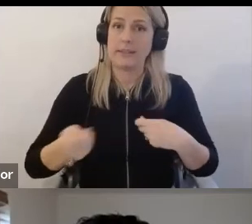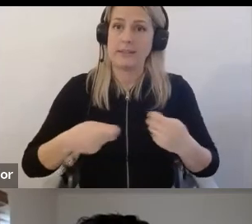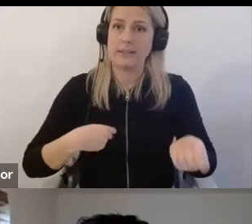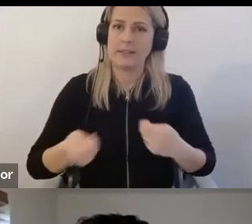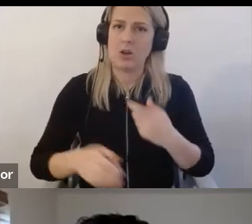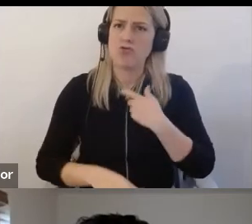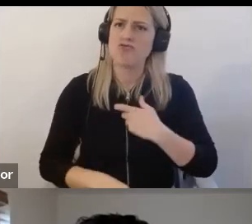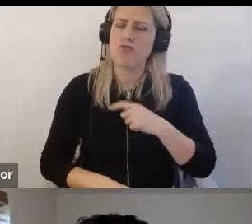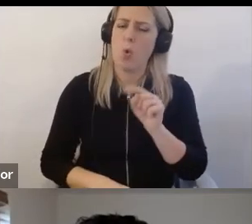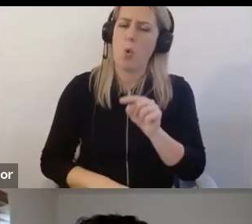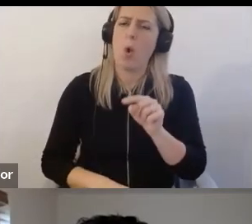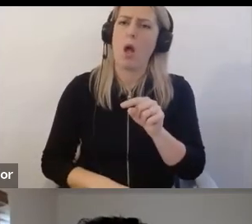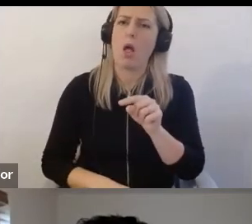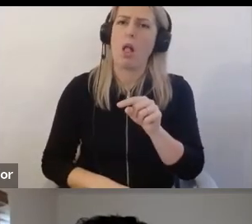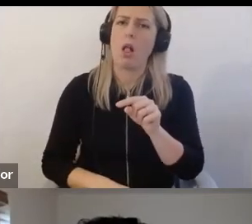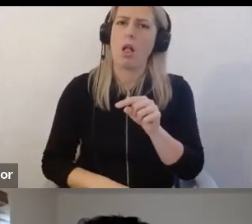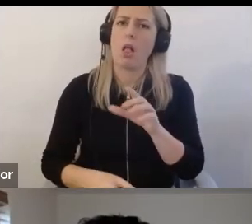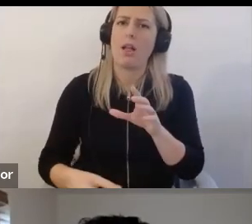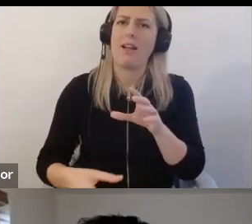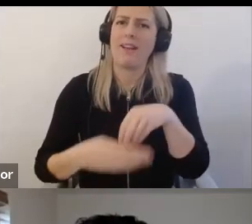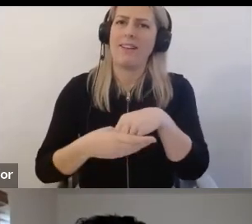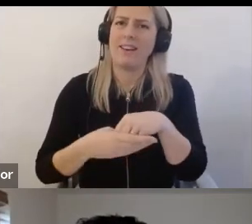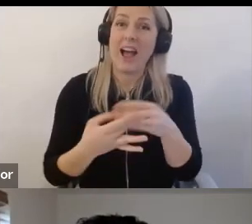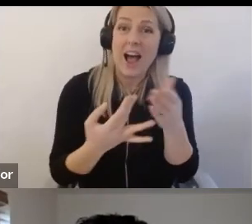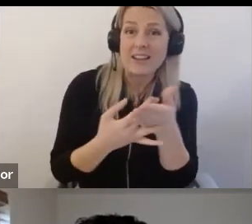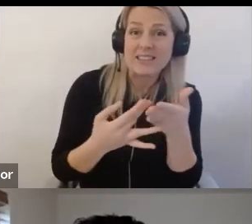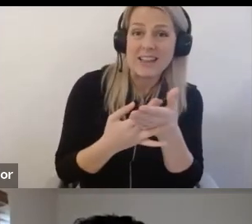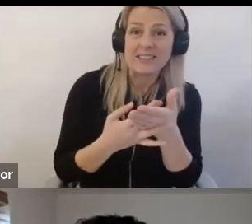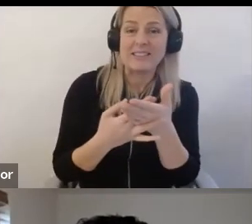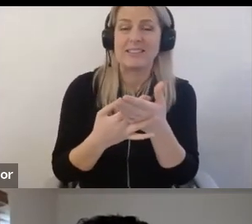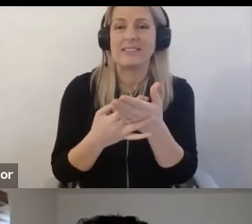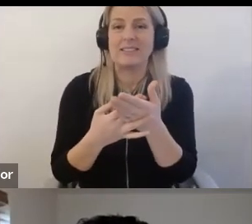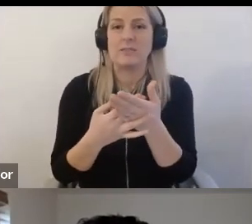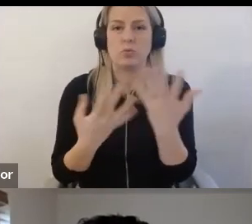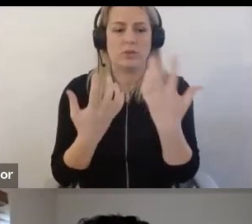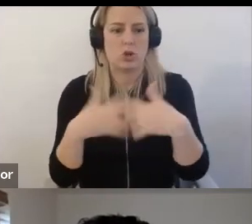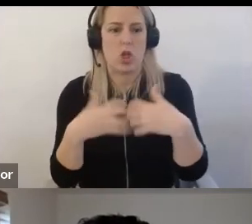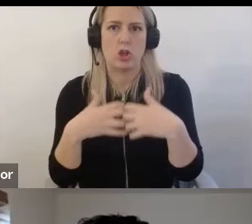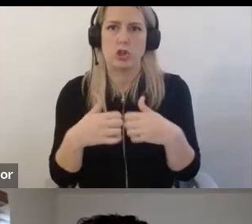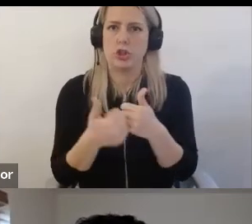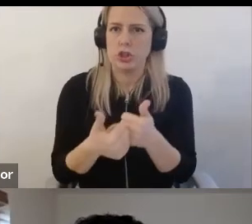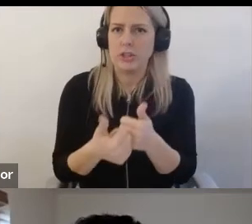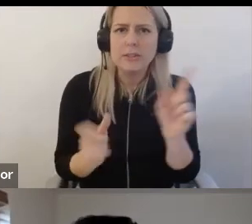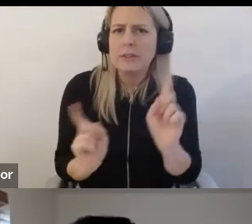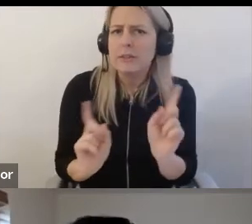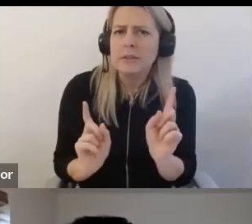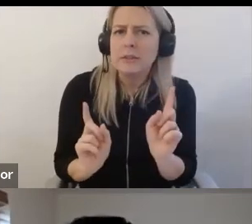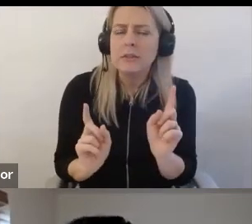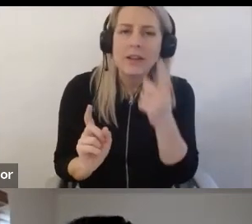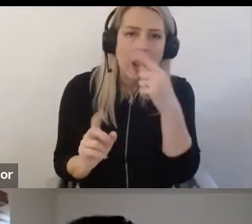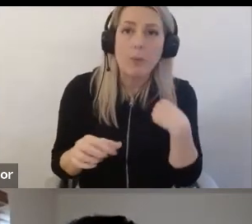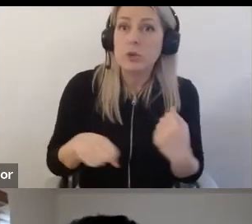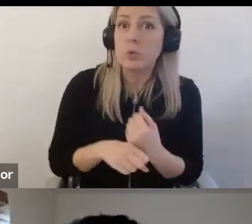in getting access to educational technology, do you think, and what can we do about that?